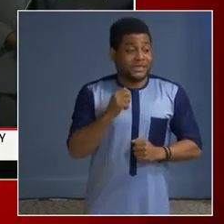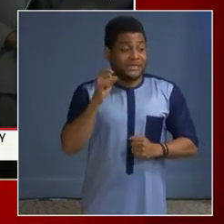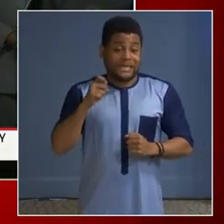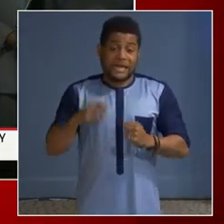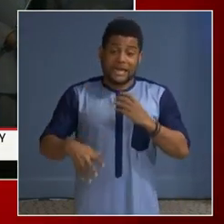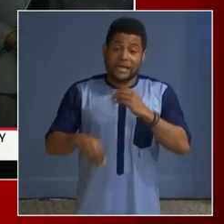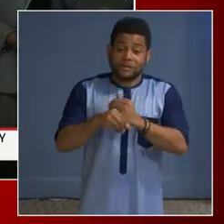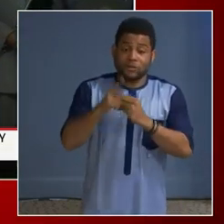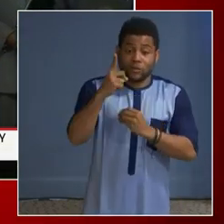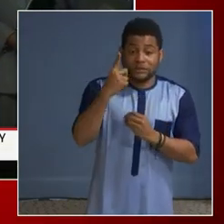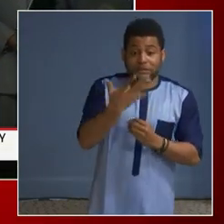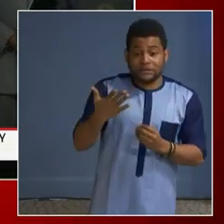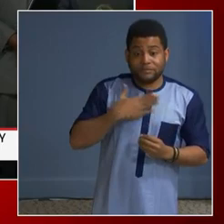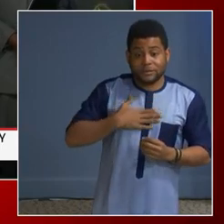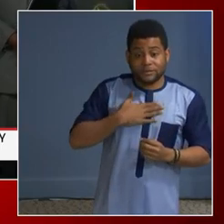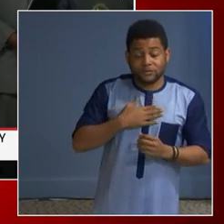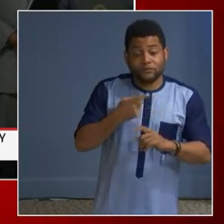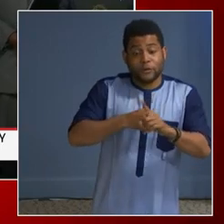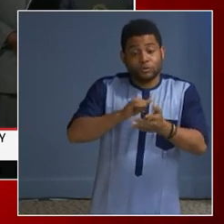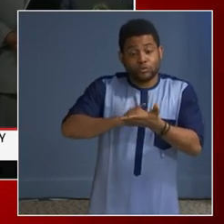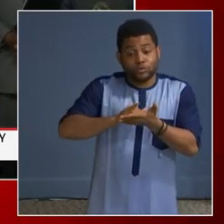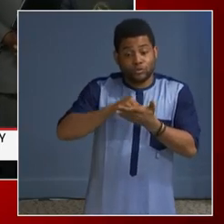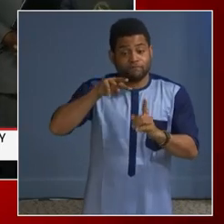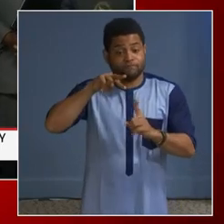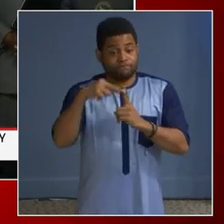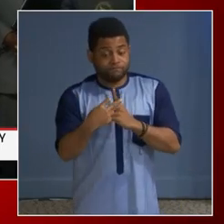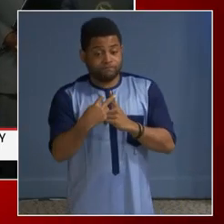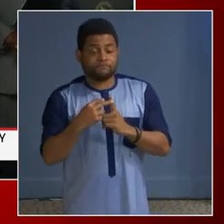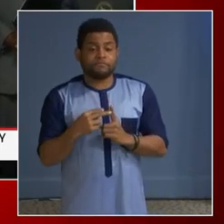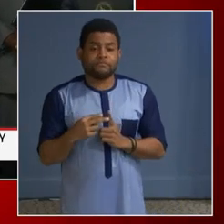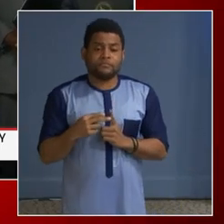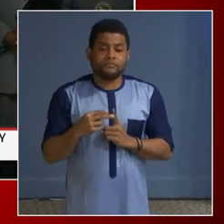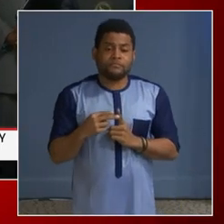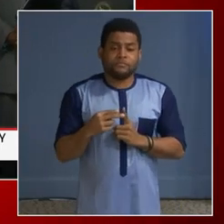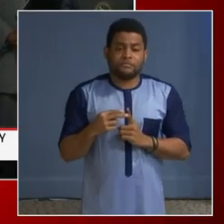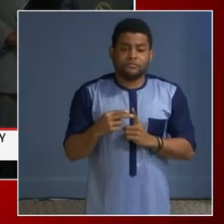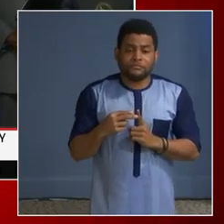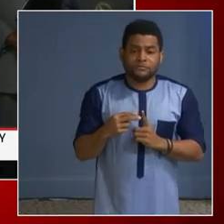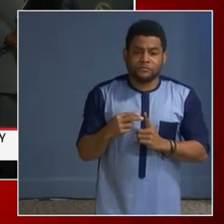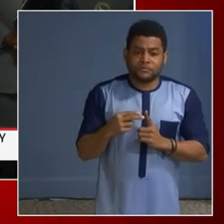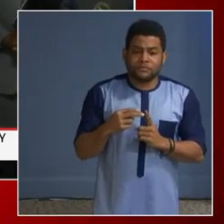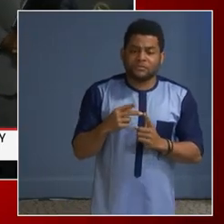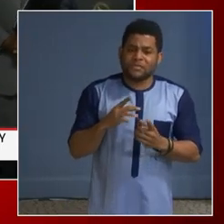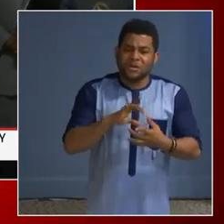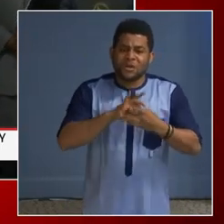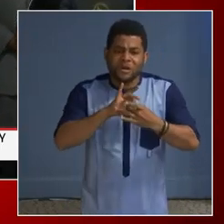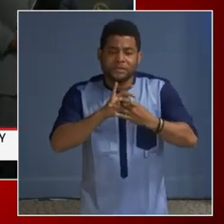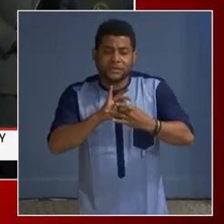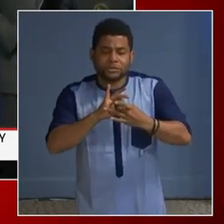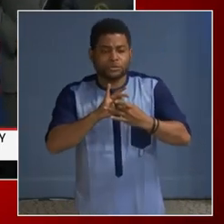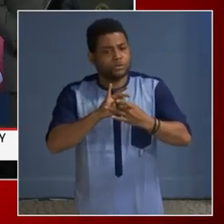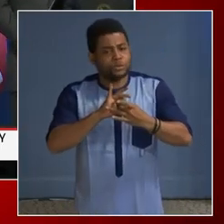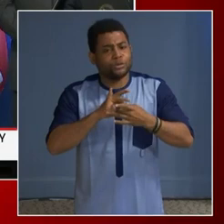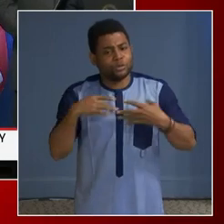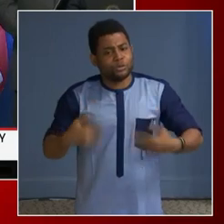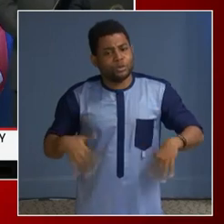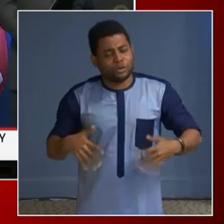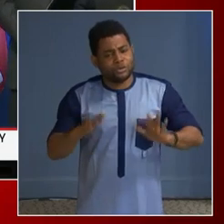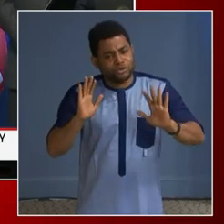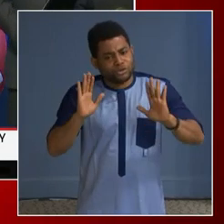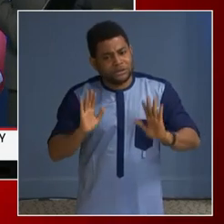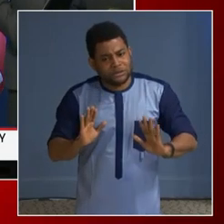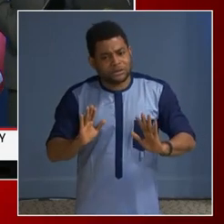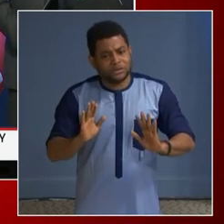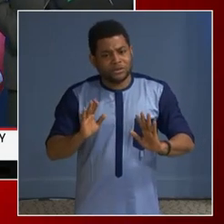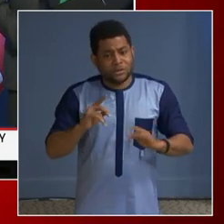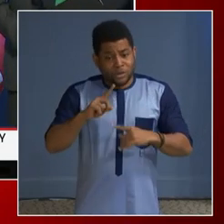Just from a New York aspect, the speed and cooperation was incredible. We become aware of our homicide